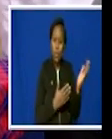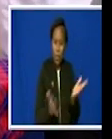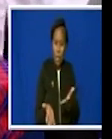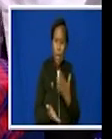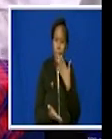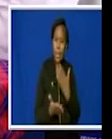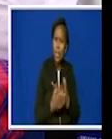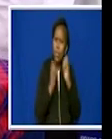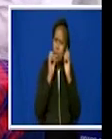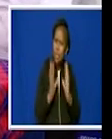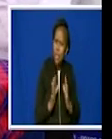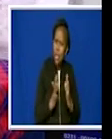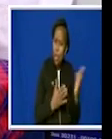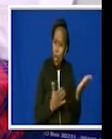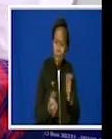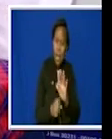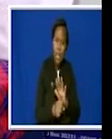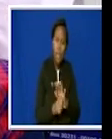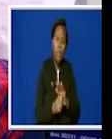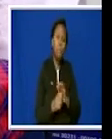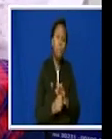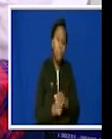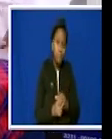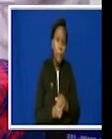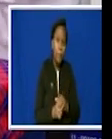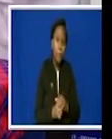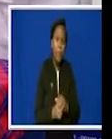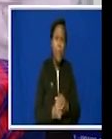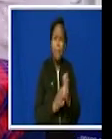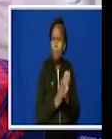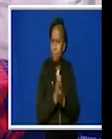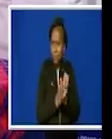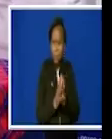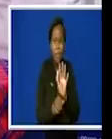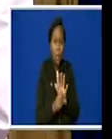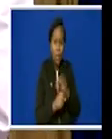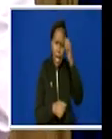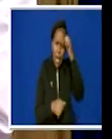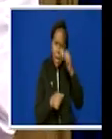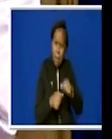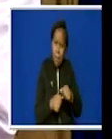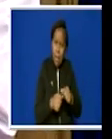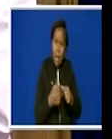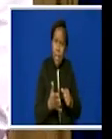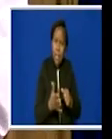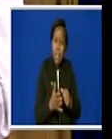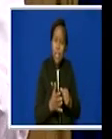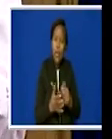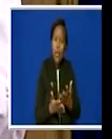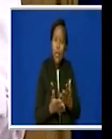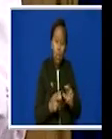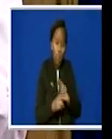thank you. And Mwalimu. Karibu sana to the show, you also. Eh? Yes. I am so excited. Exactly. I remember this was our setup for the